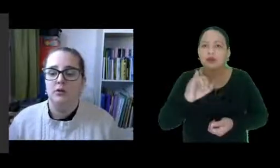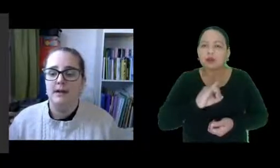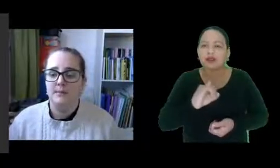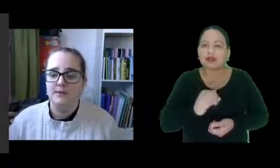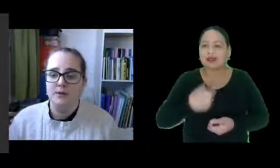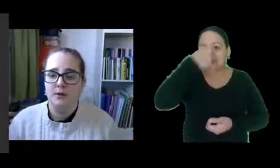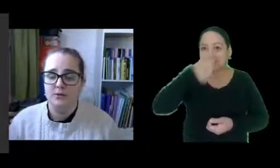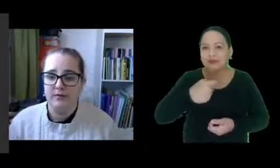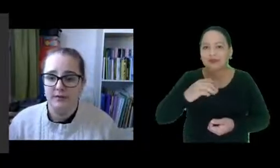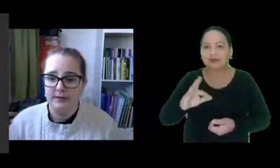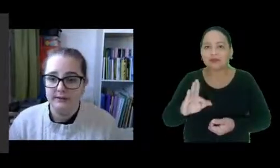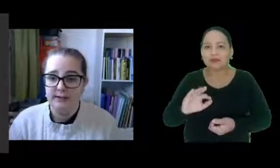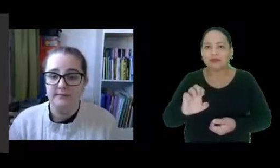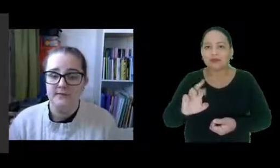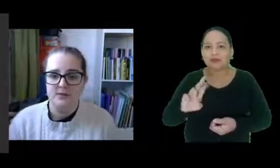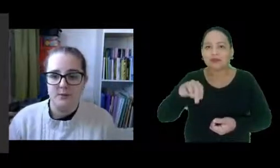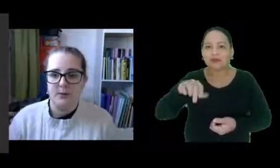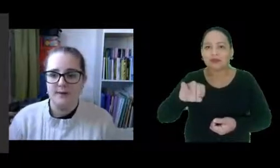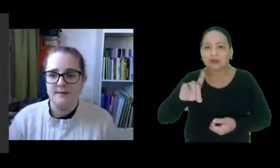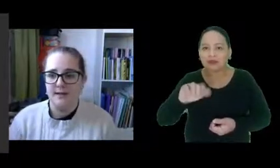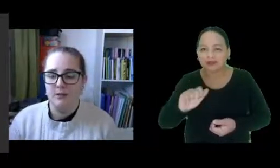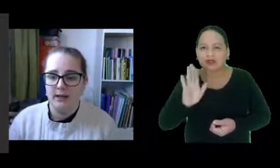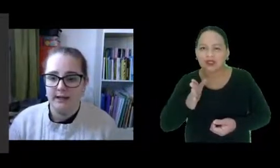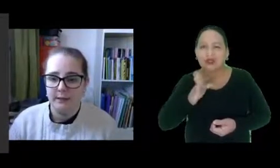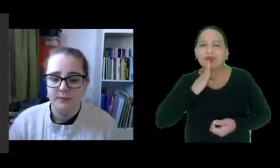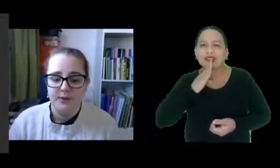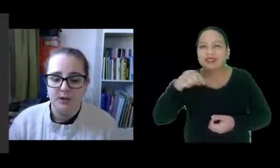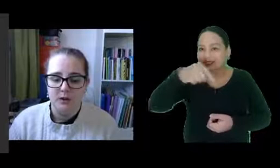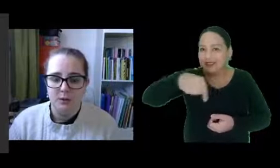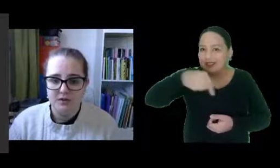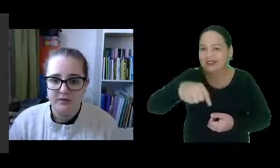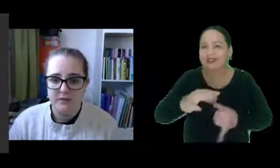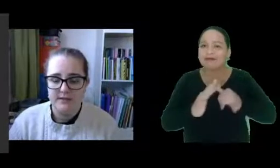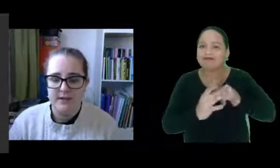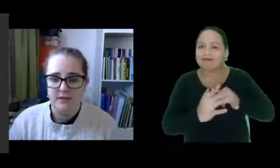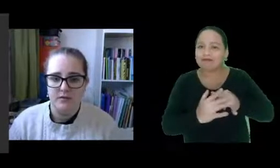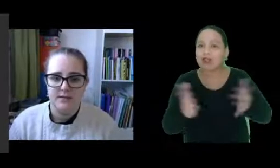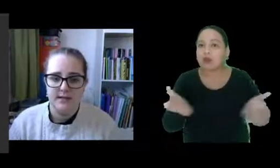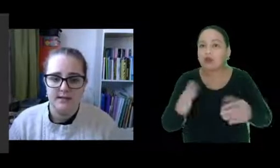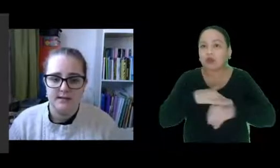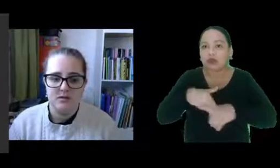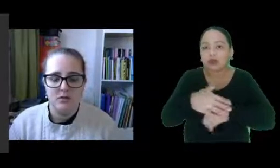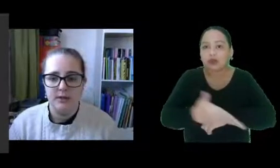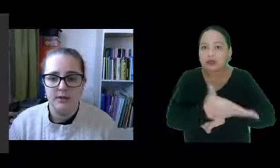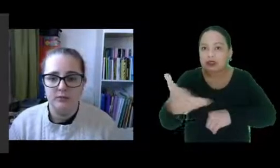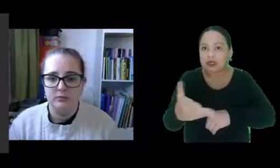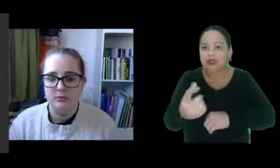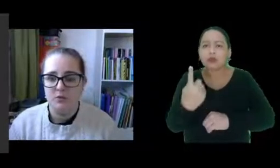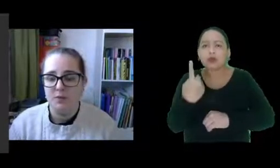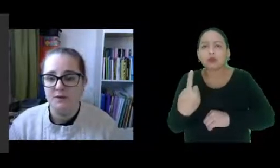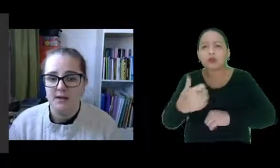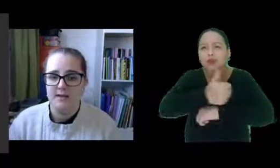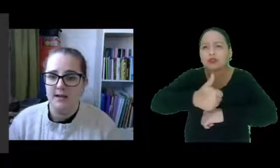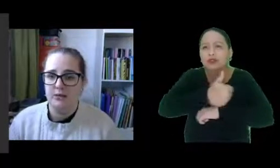Hello everybody, I am Fernanda. You already know me from my channel. And today, I'll talk to you about one of